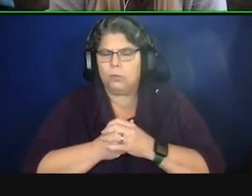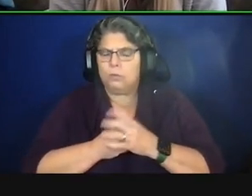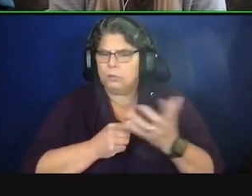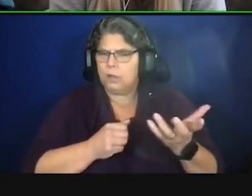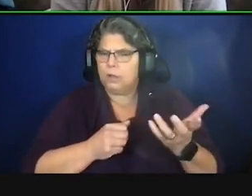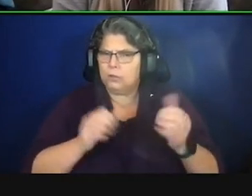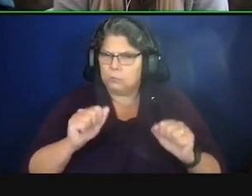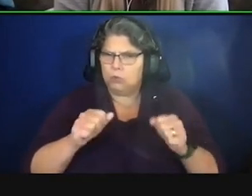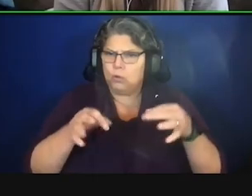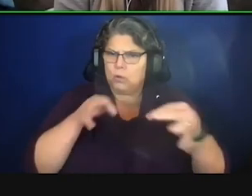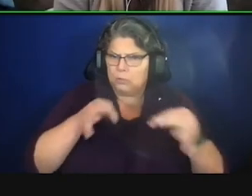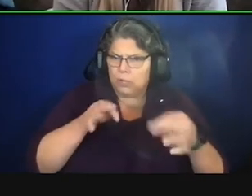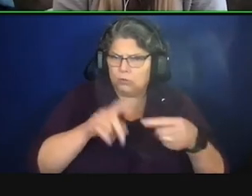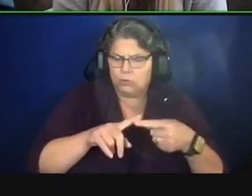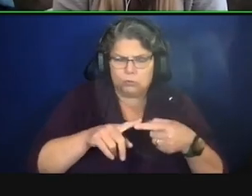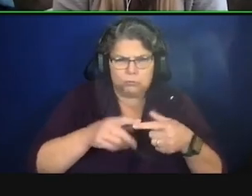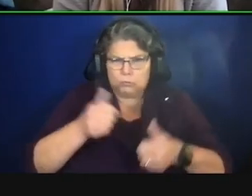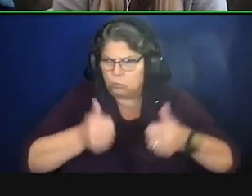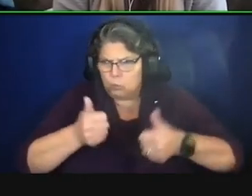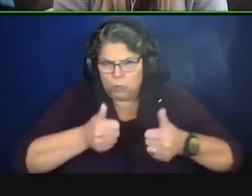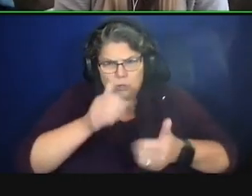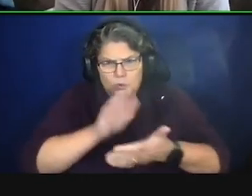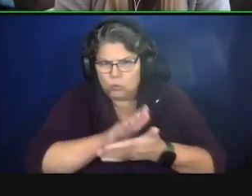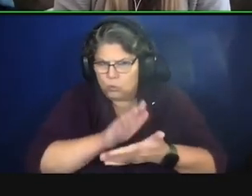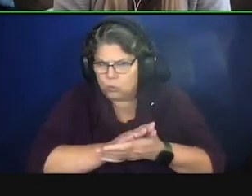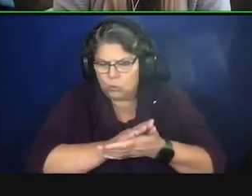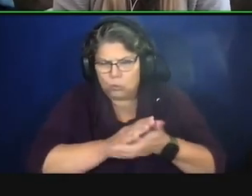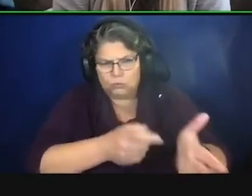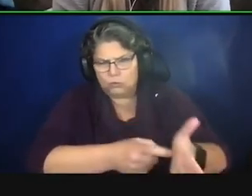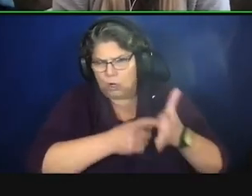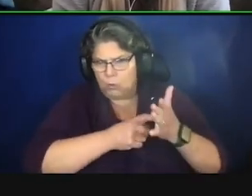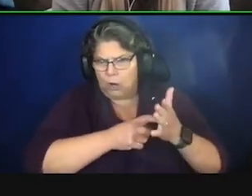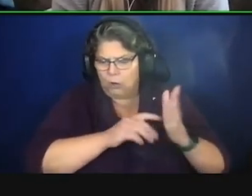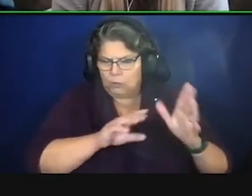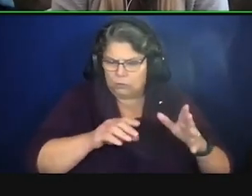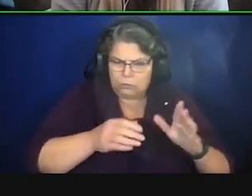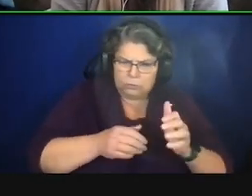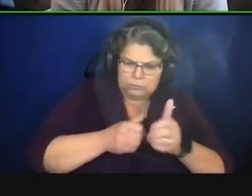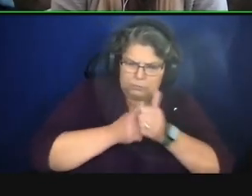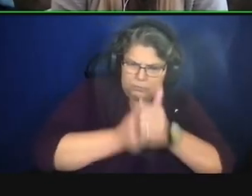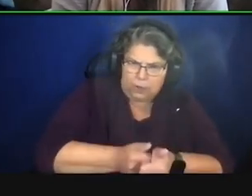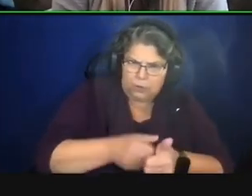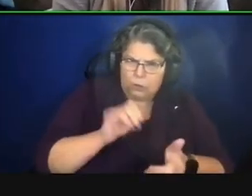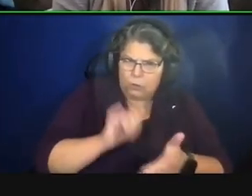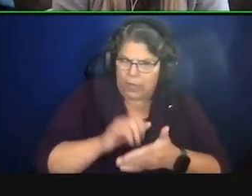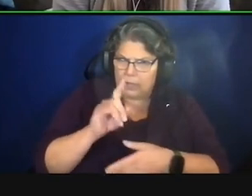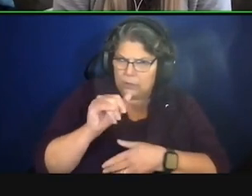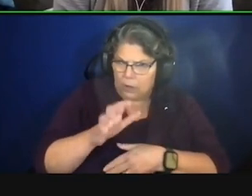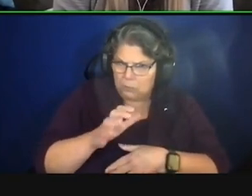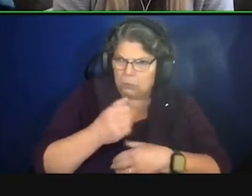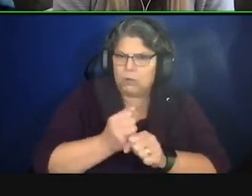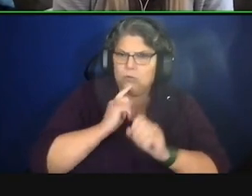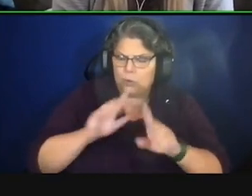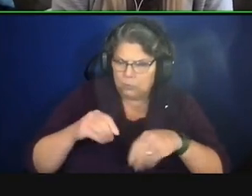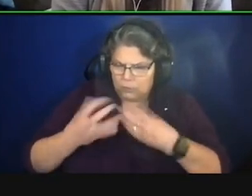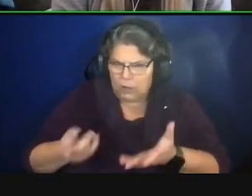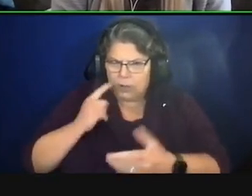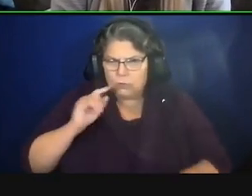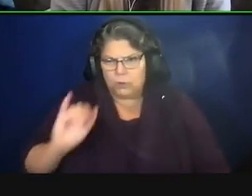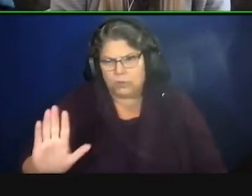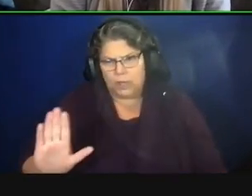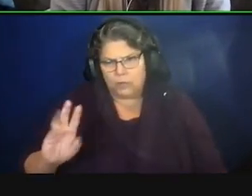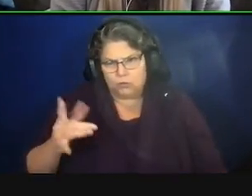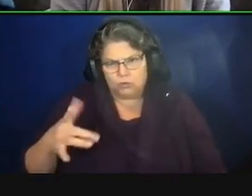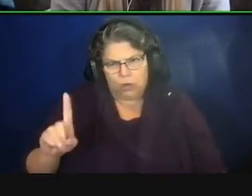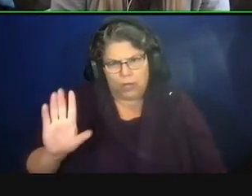to whatever school is required to implement that document what that child's needs are. When